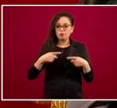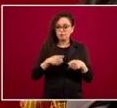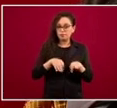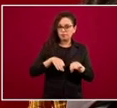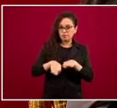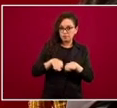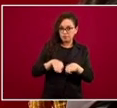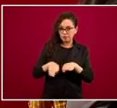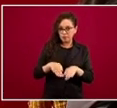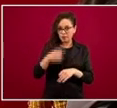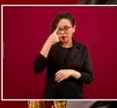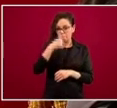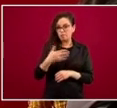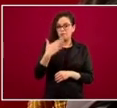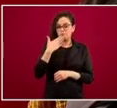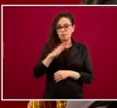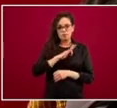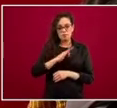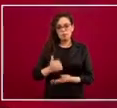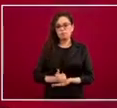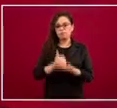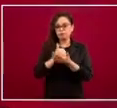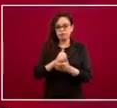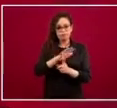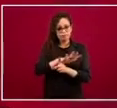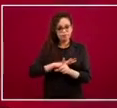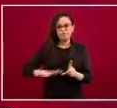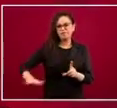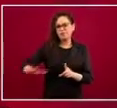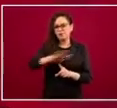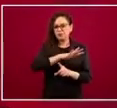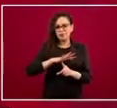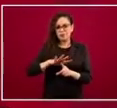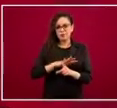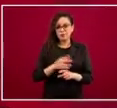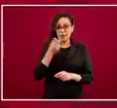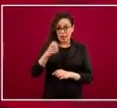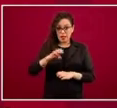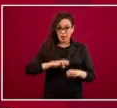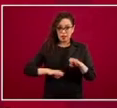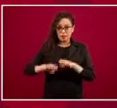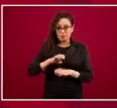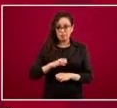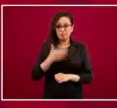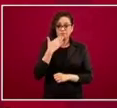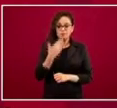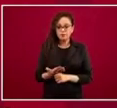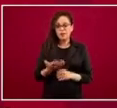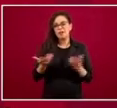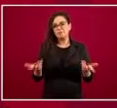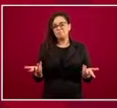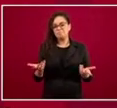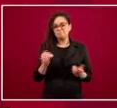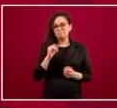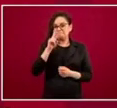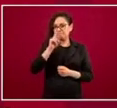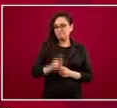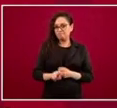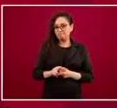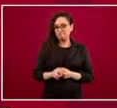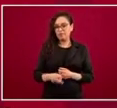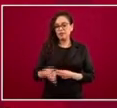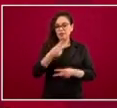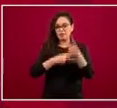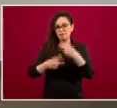businesses, that have been acting take into account the